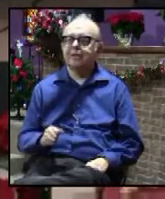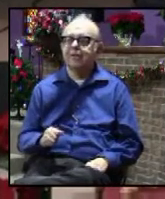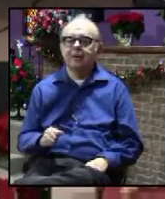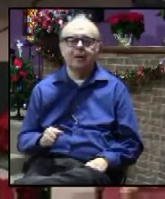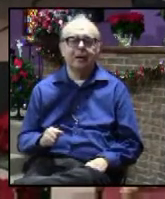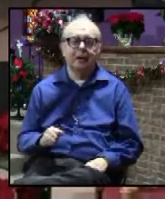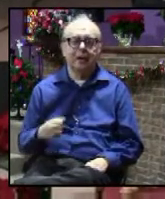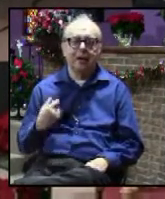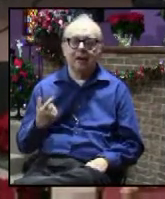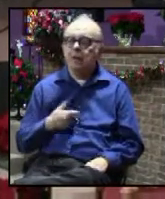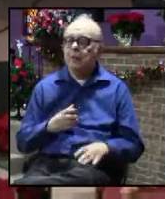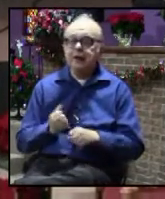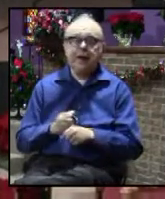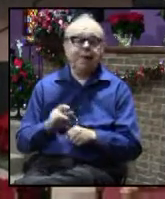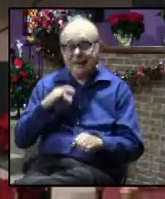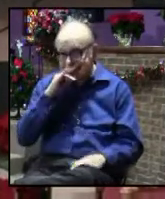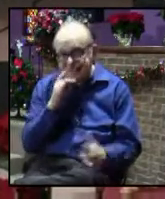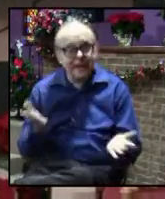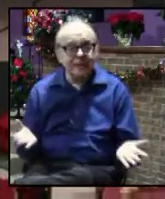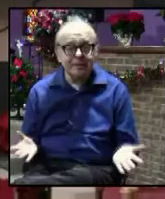That's what we got as kids,